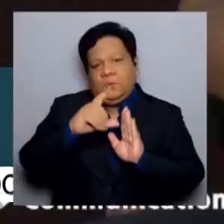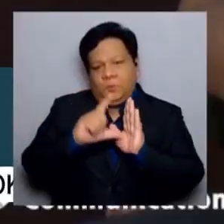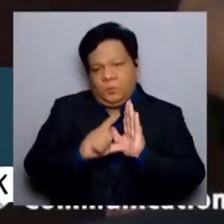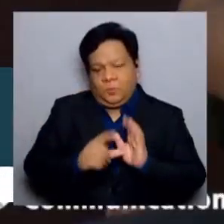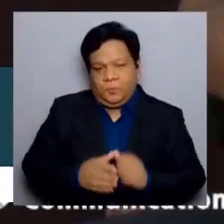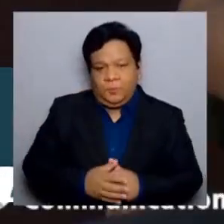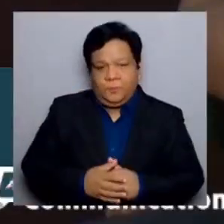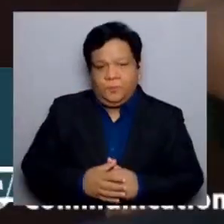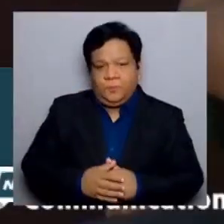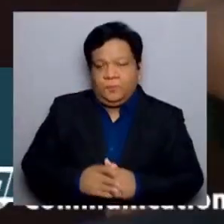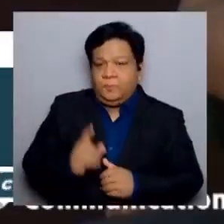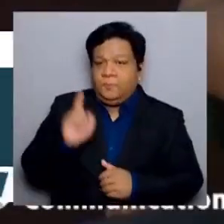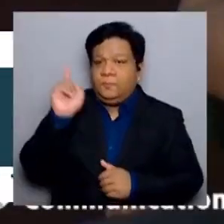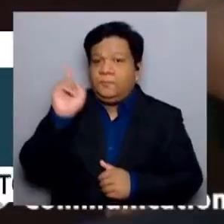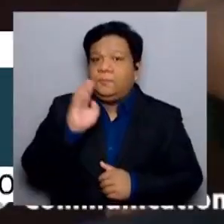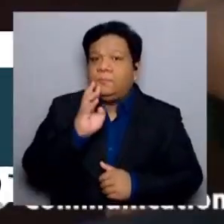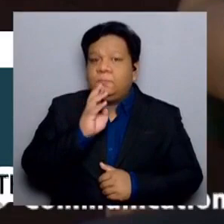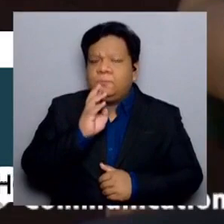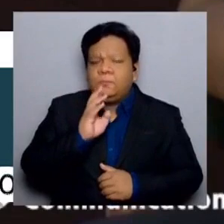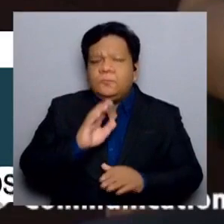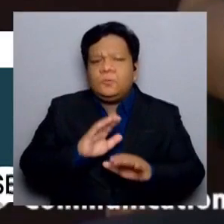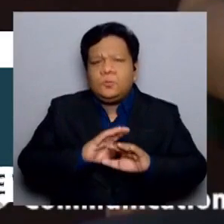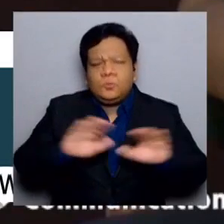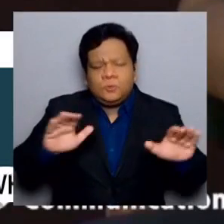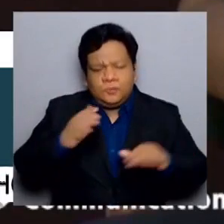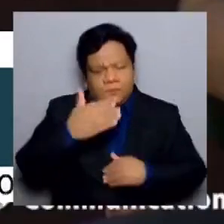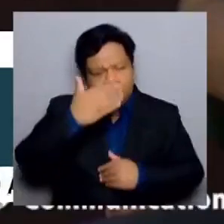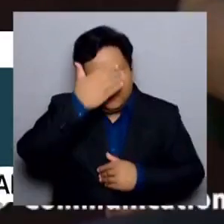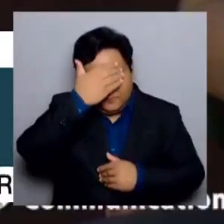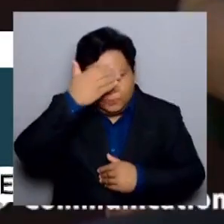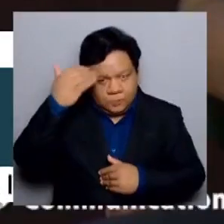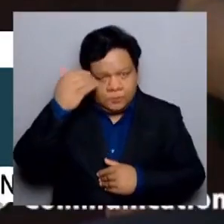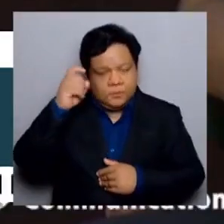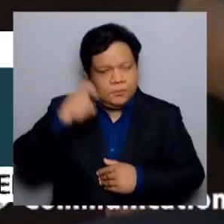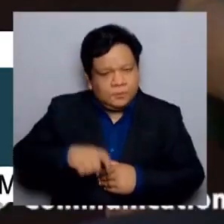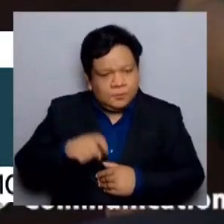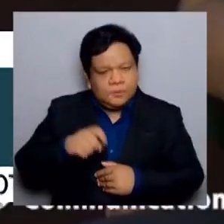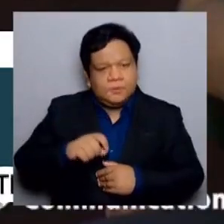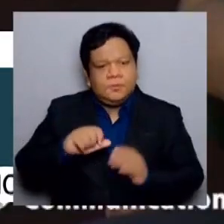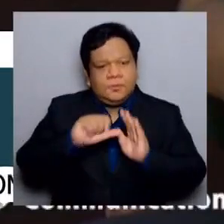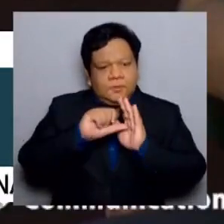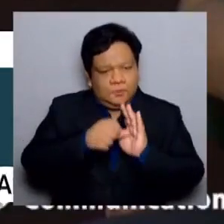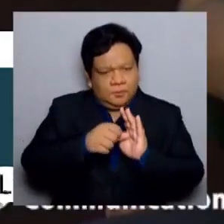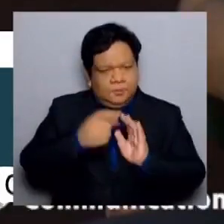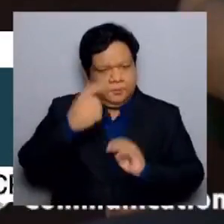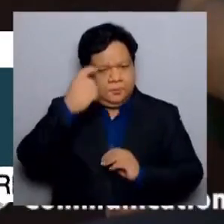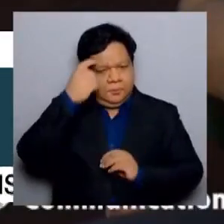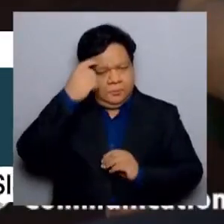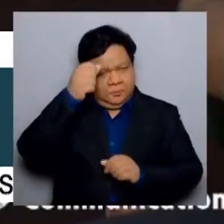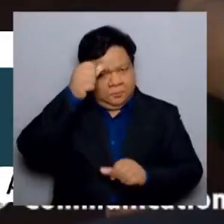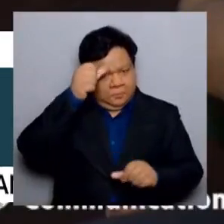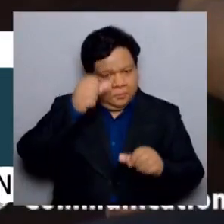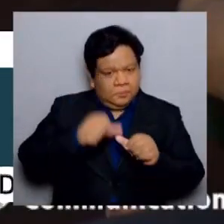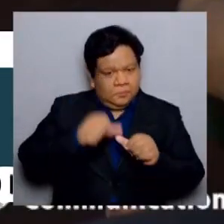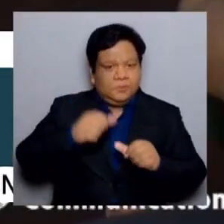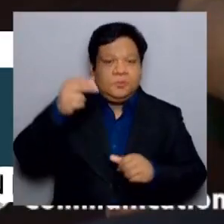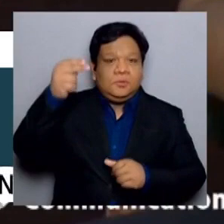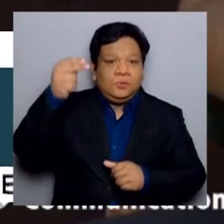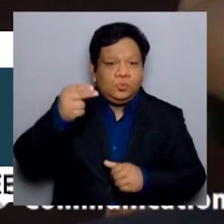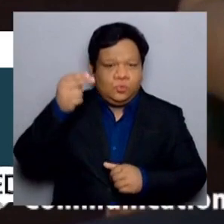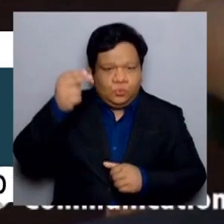Huwag nating kalimutan. Kailangan itanim din natin sa isip natin yung ating kasaysayan,